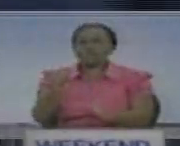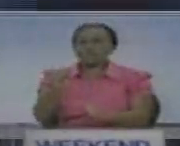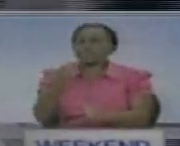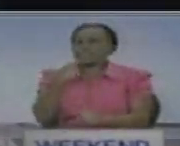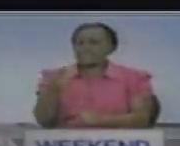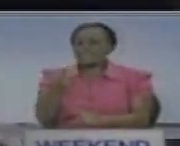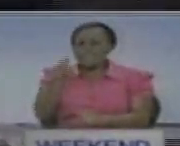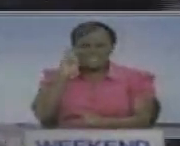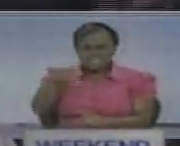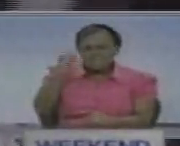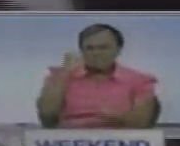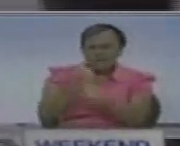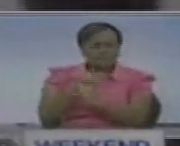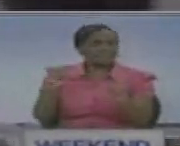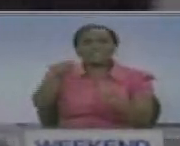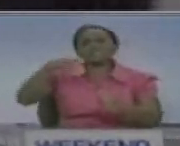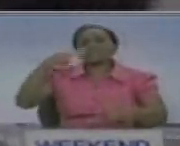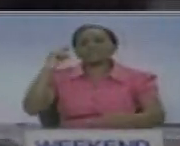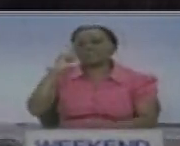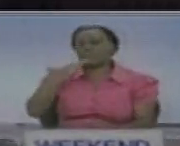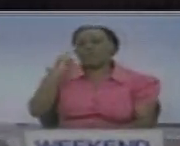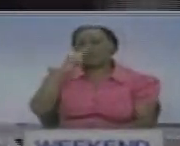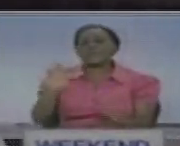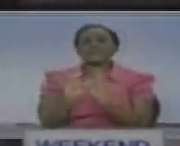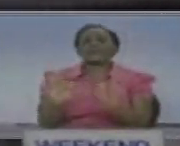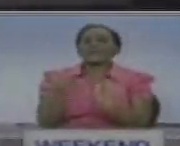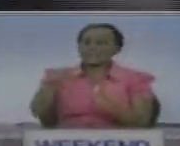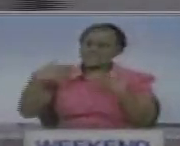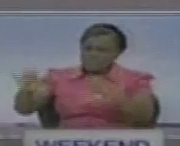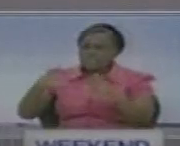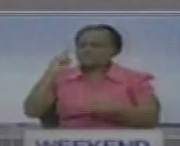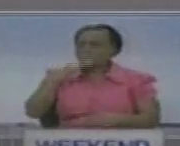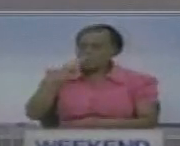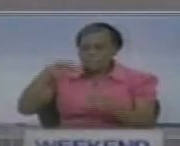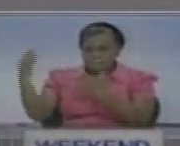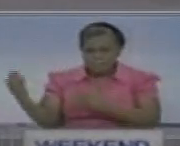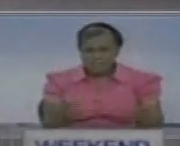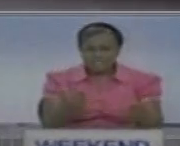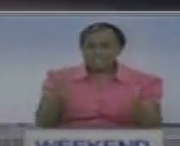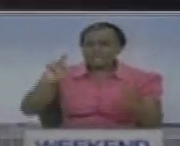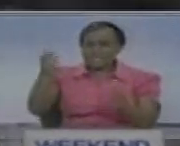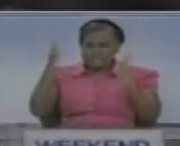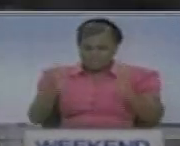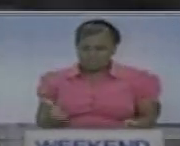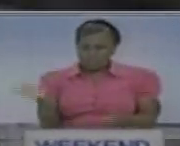ni kama wanafanya bidii, hiyo ni mchezo wanafanya. Yeah, wawache mchezo, walete mkenya hapa Kenya